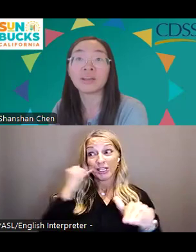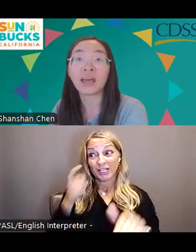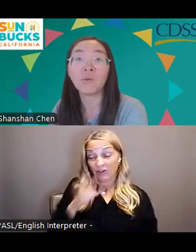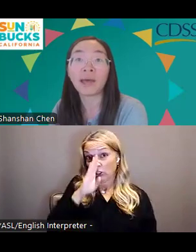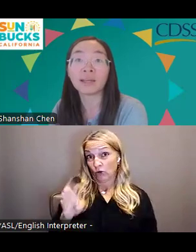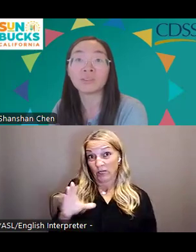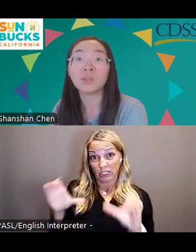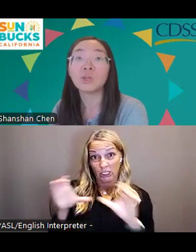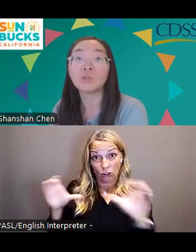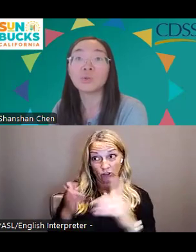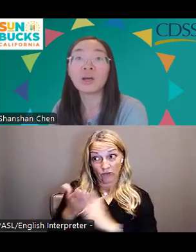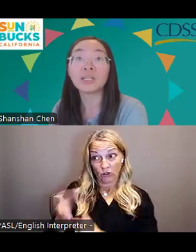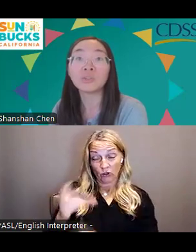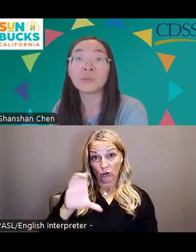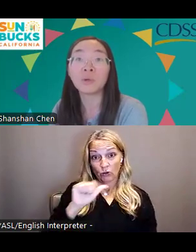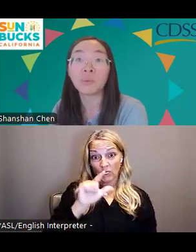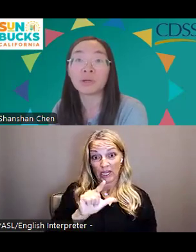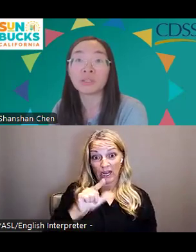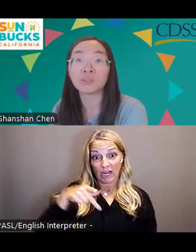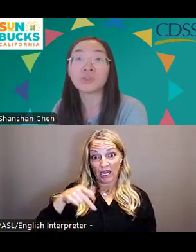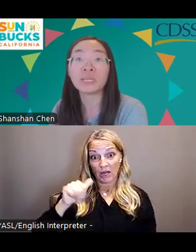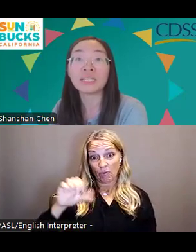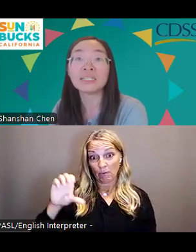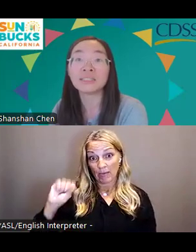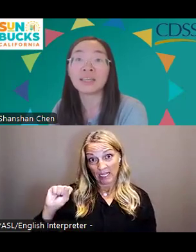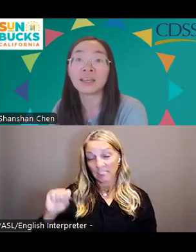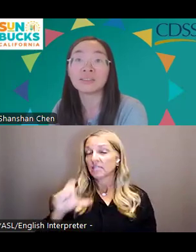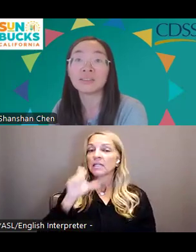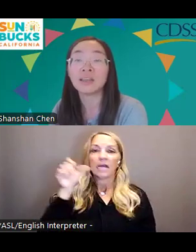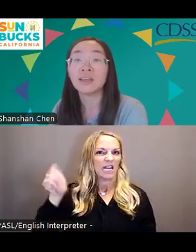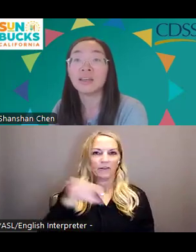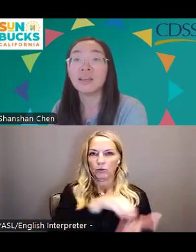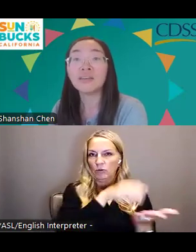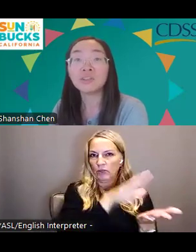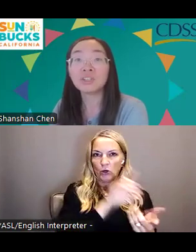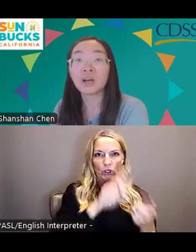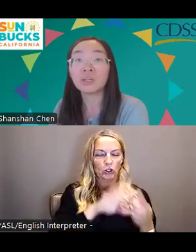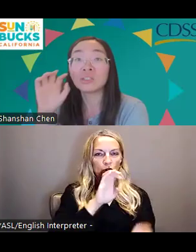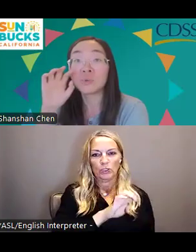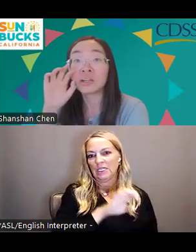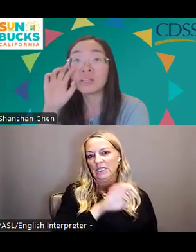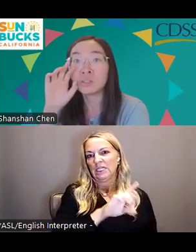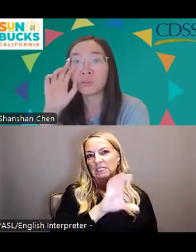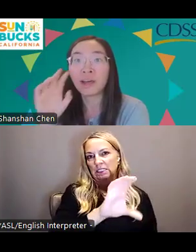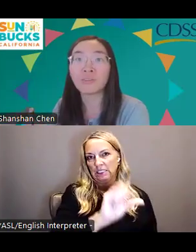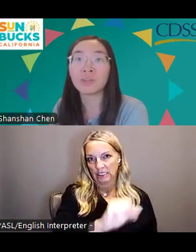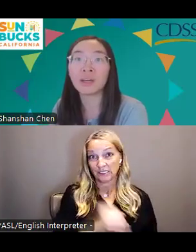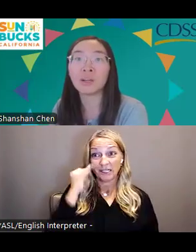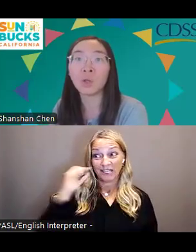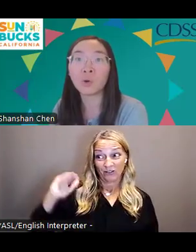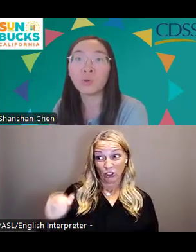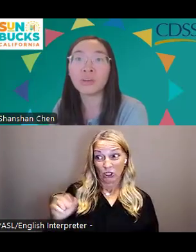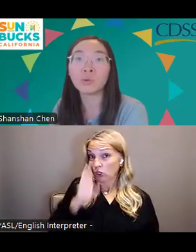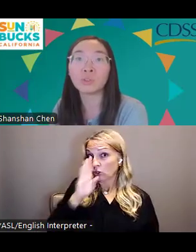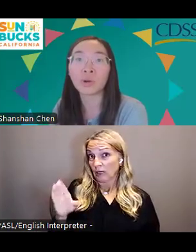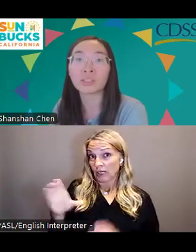certified via CalPads do not need to be reported to EDCS. If a child is directly certified via